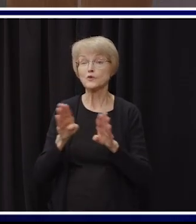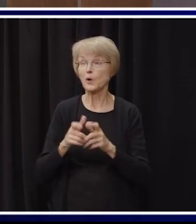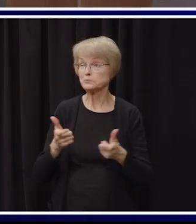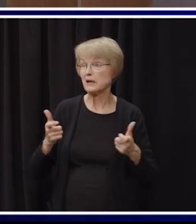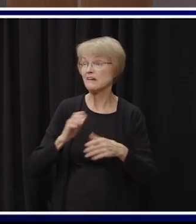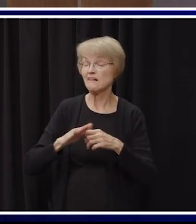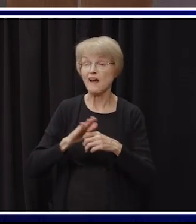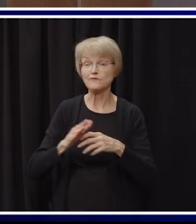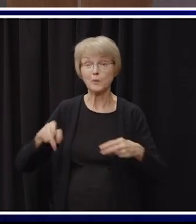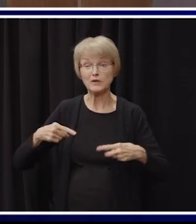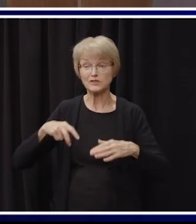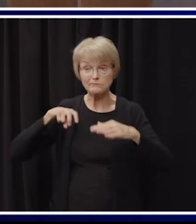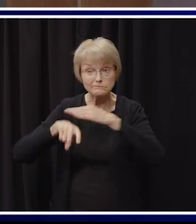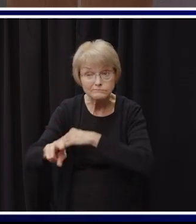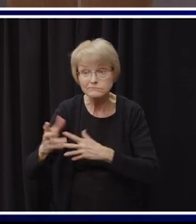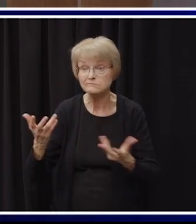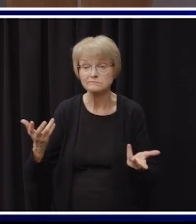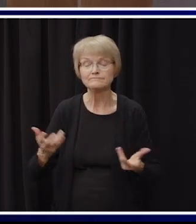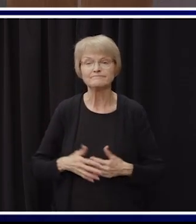for a wheelchair?